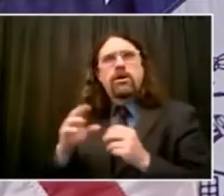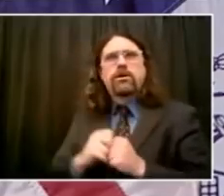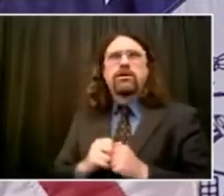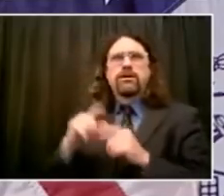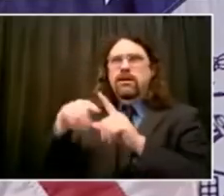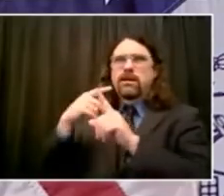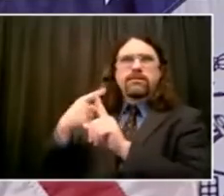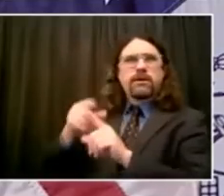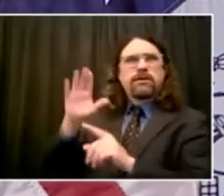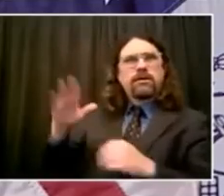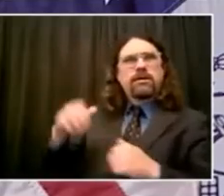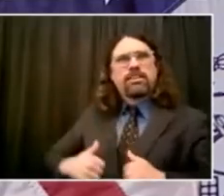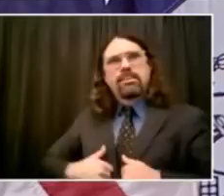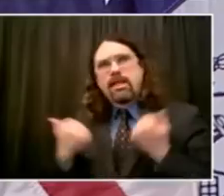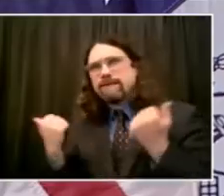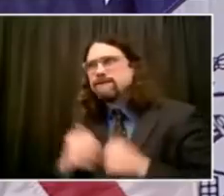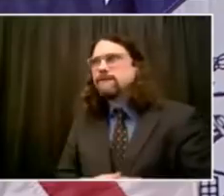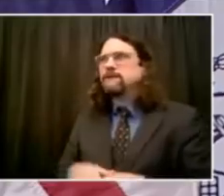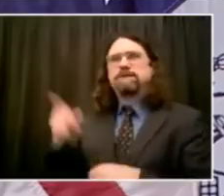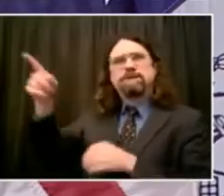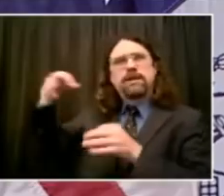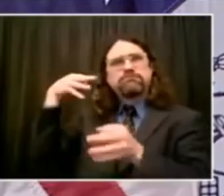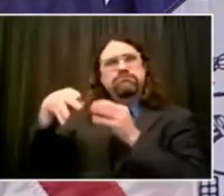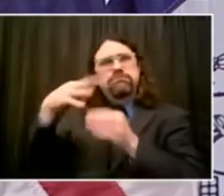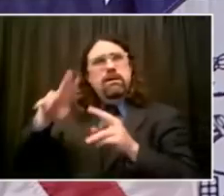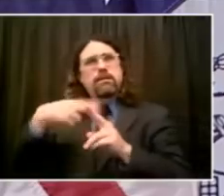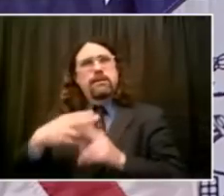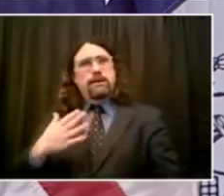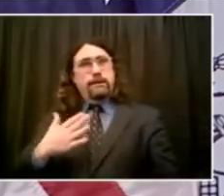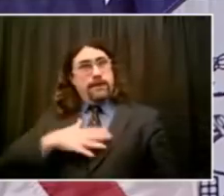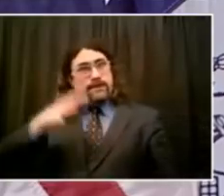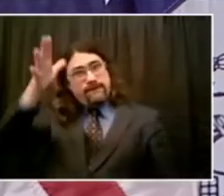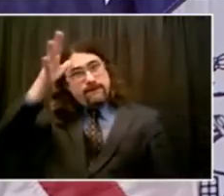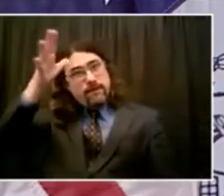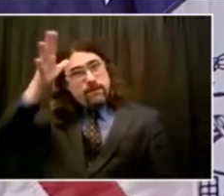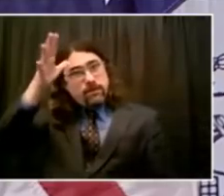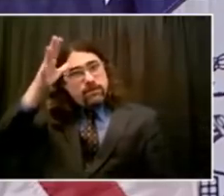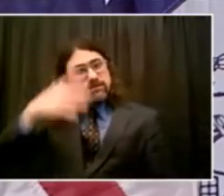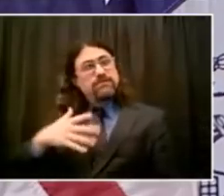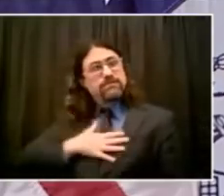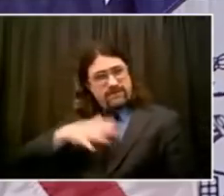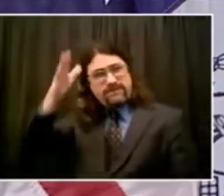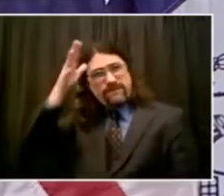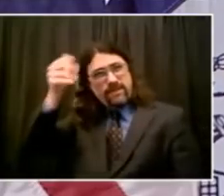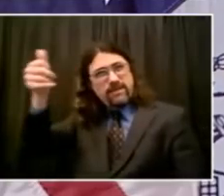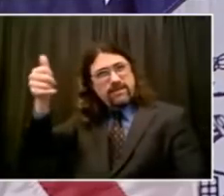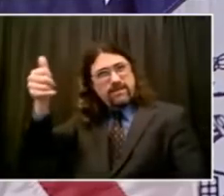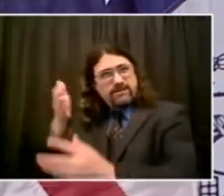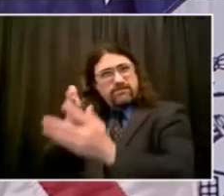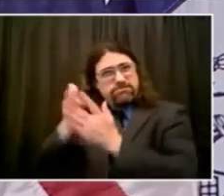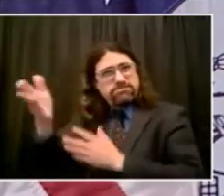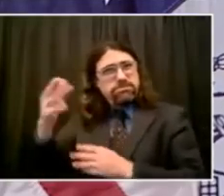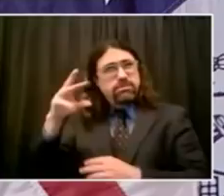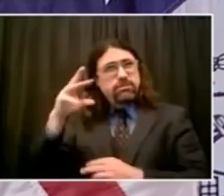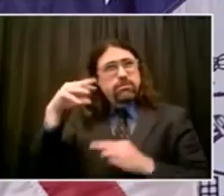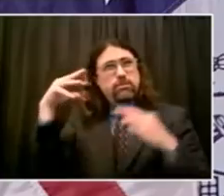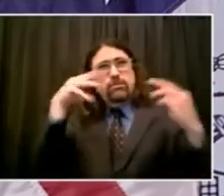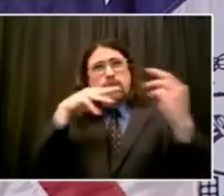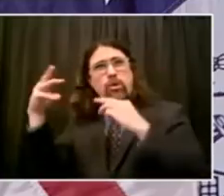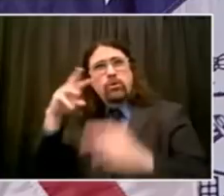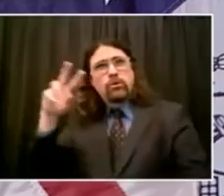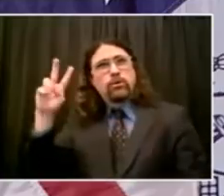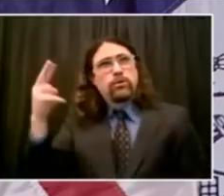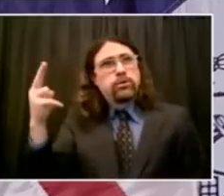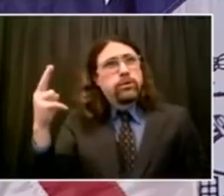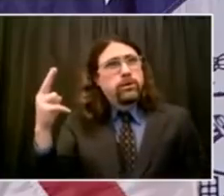she would get when he was fighting in battles all over the Pacific, the letters that would come that would tell her